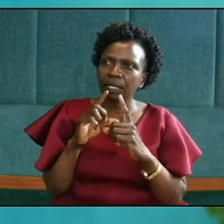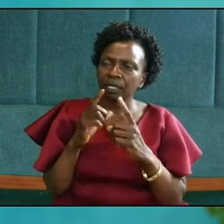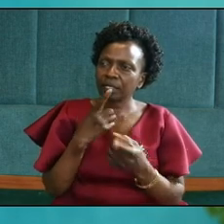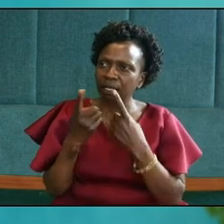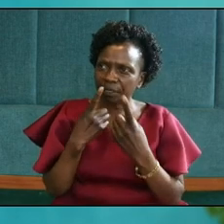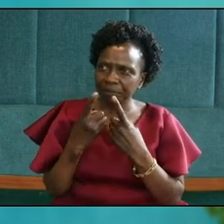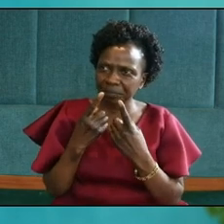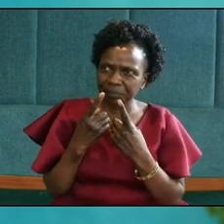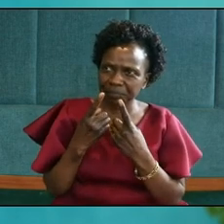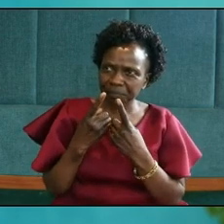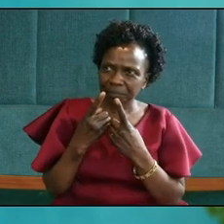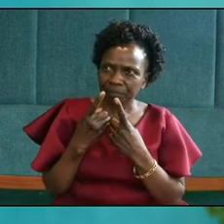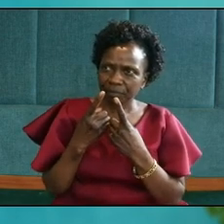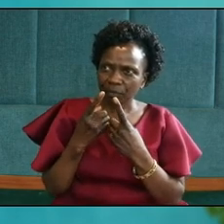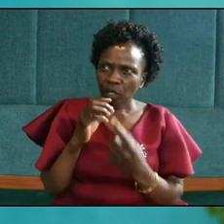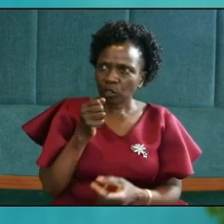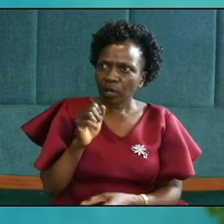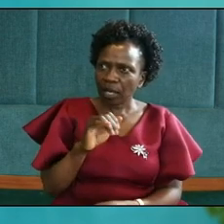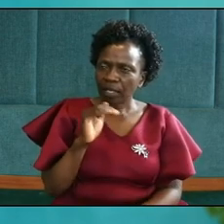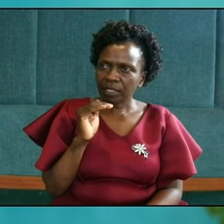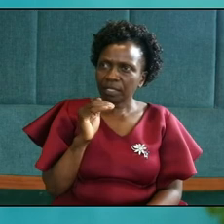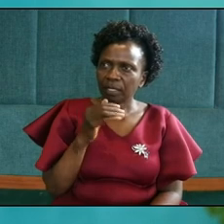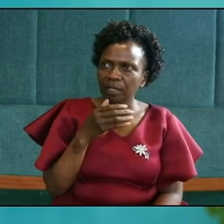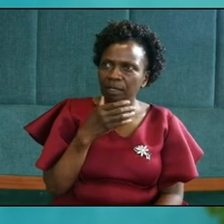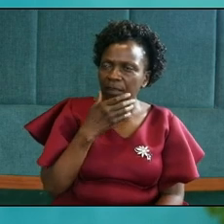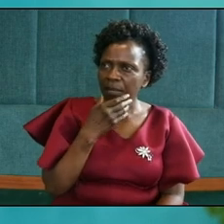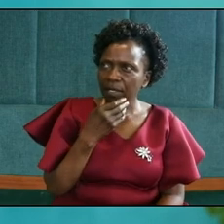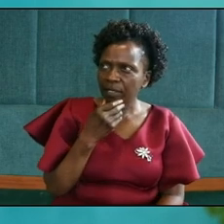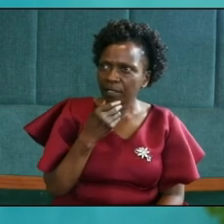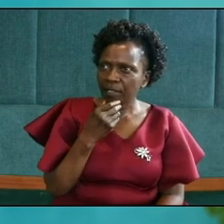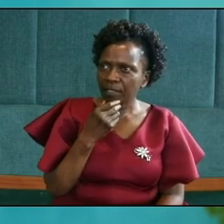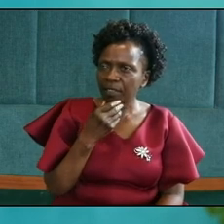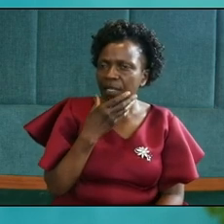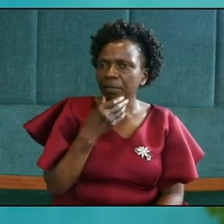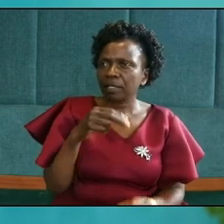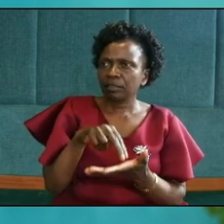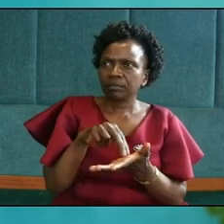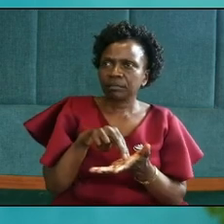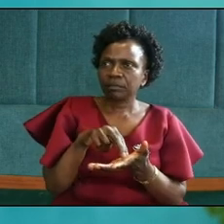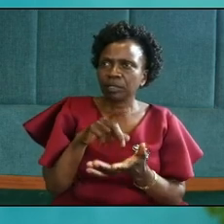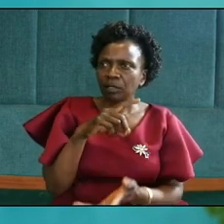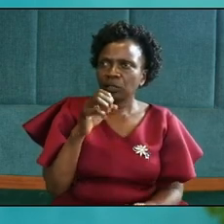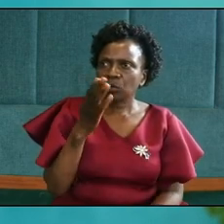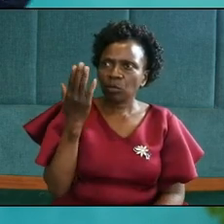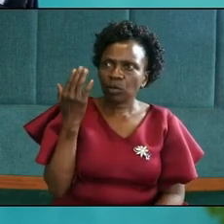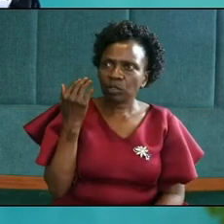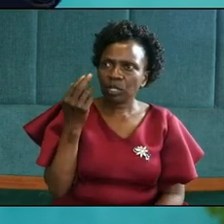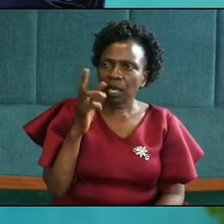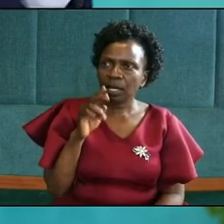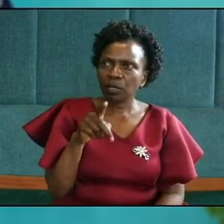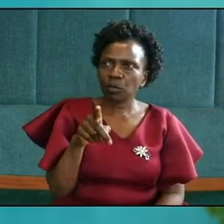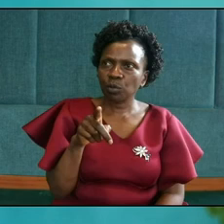Sir, I have a word to ask you. Mister, the man stood up. The question was, are